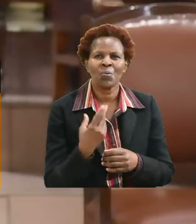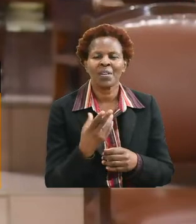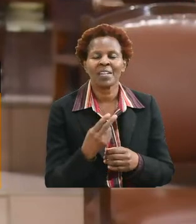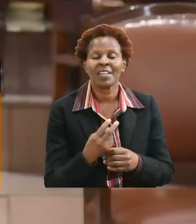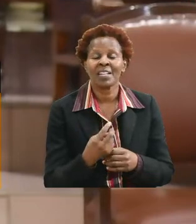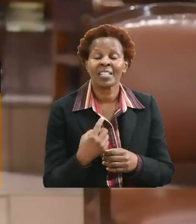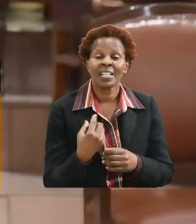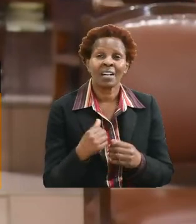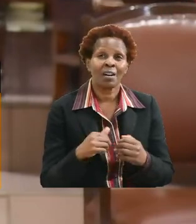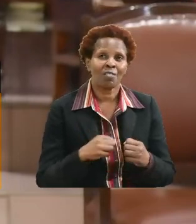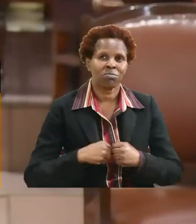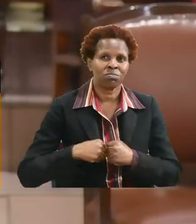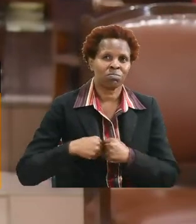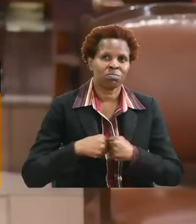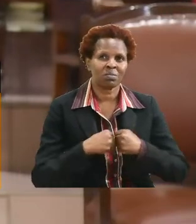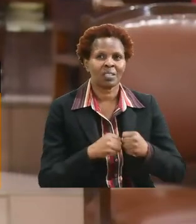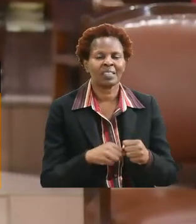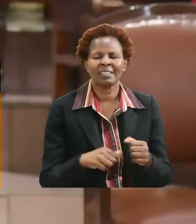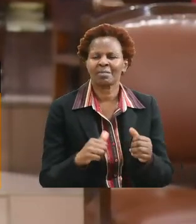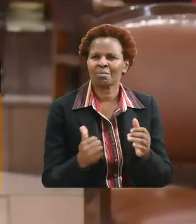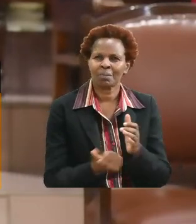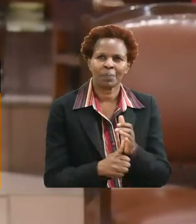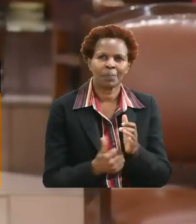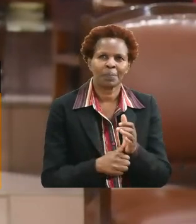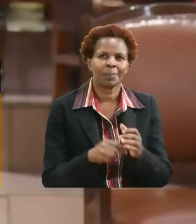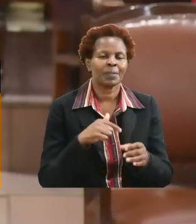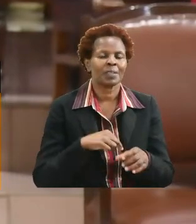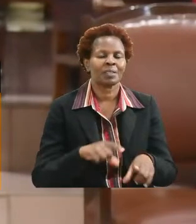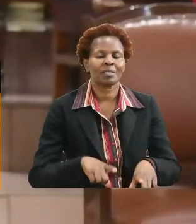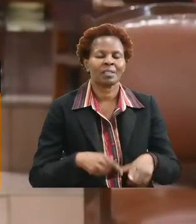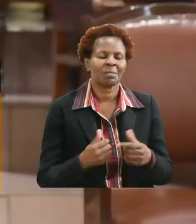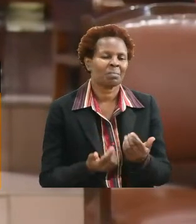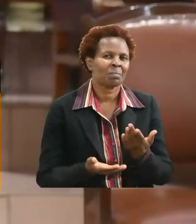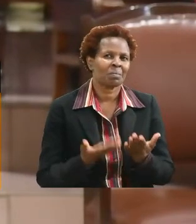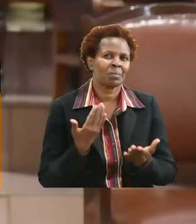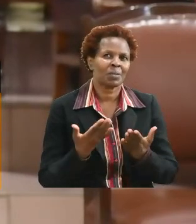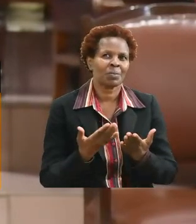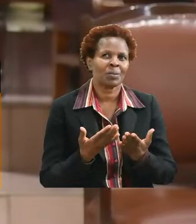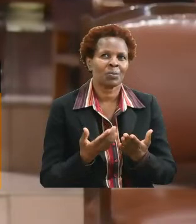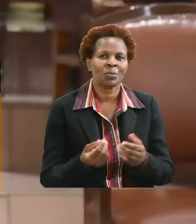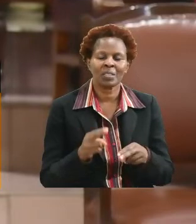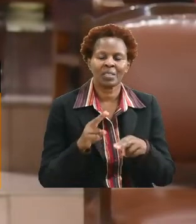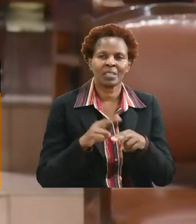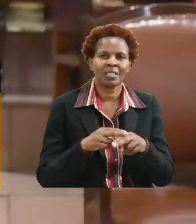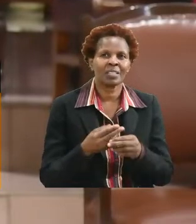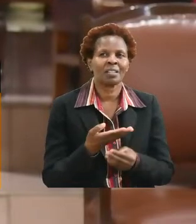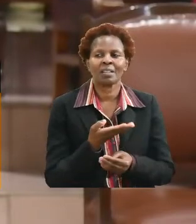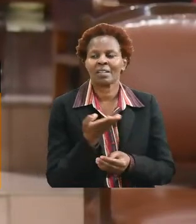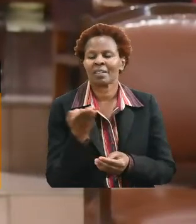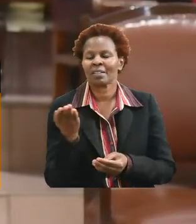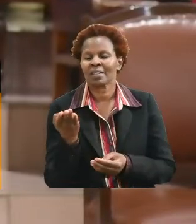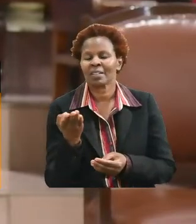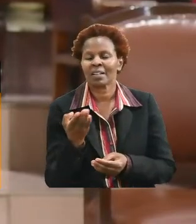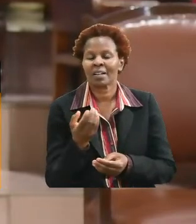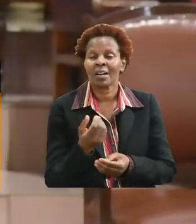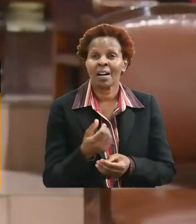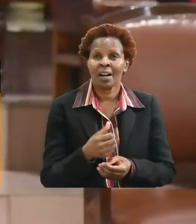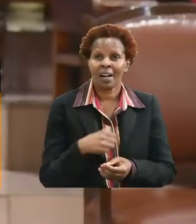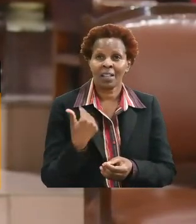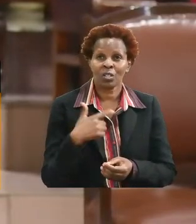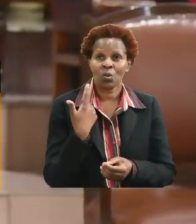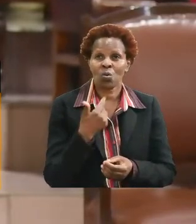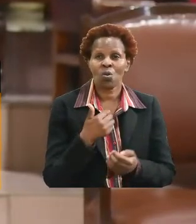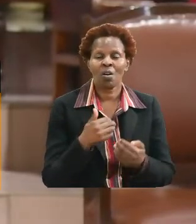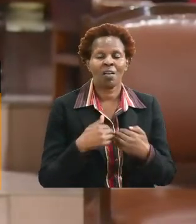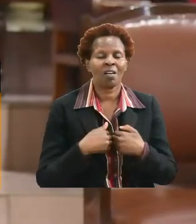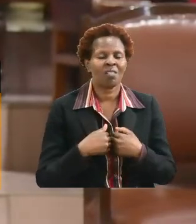to face with life's difficulties. And perhaps even as we sit here, there could be some of us who are going through